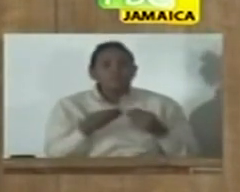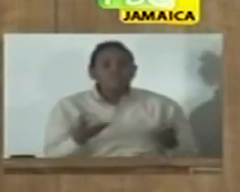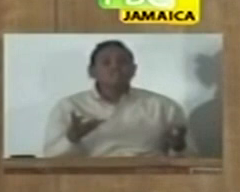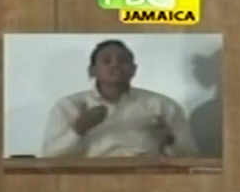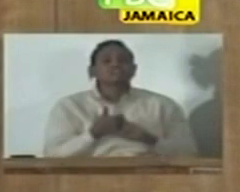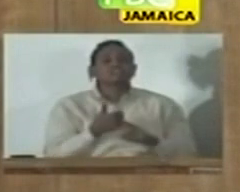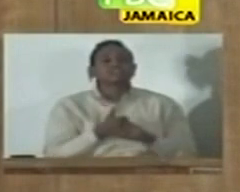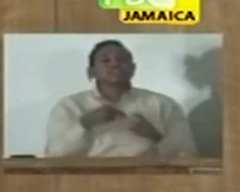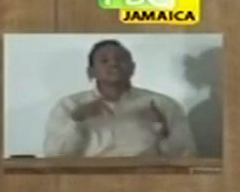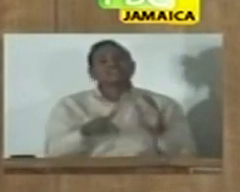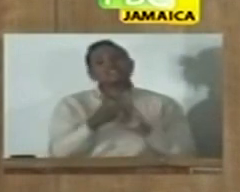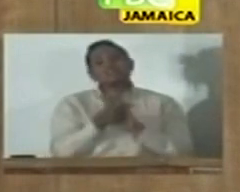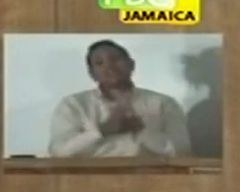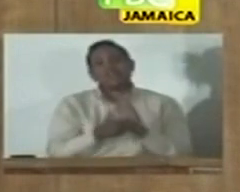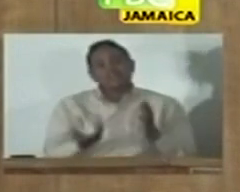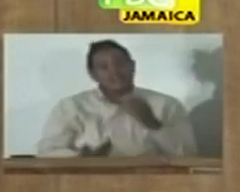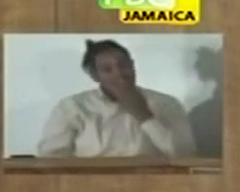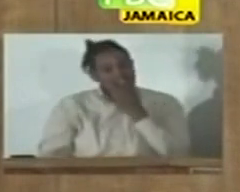of this bill.